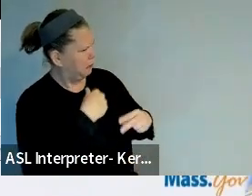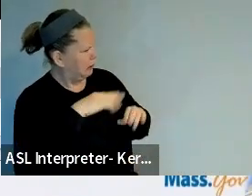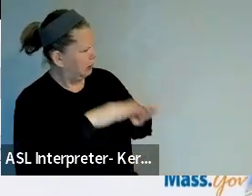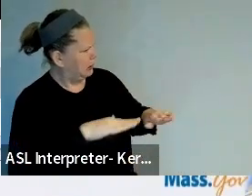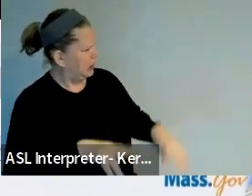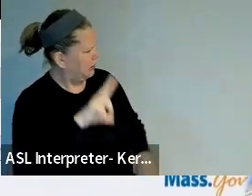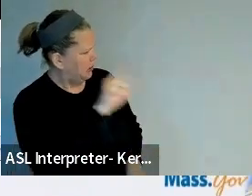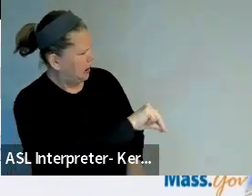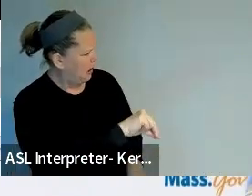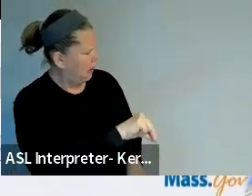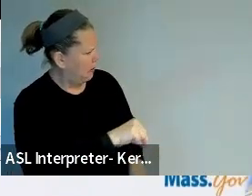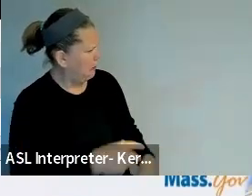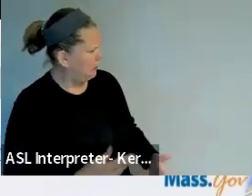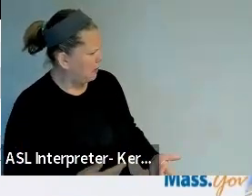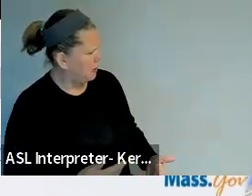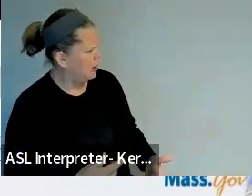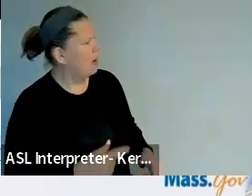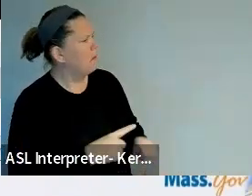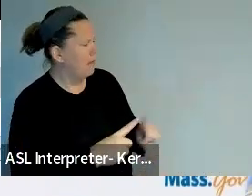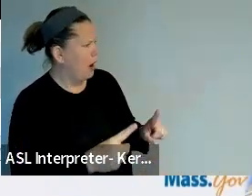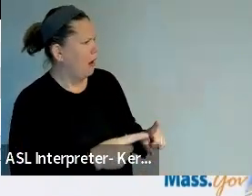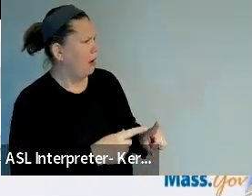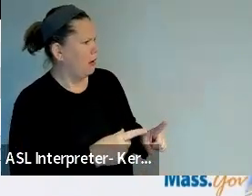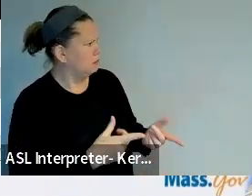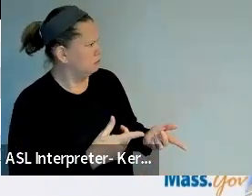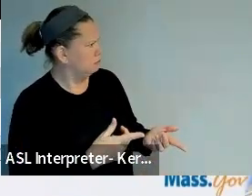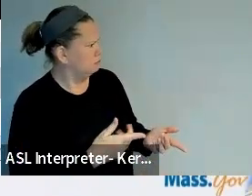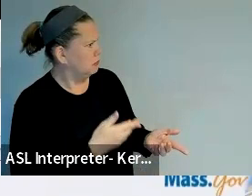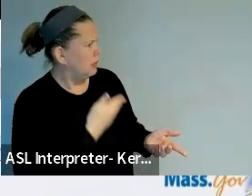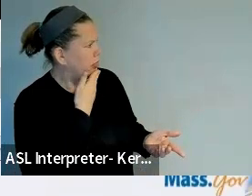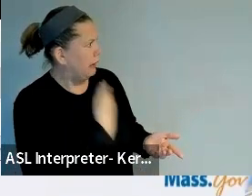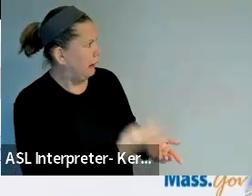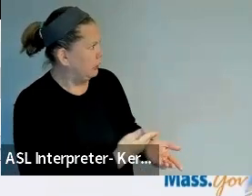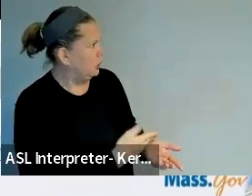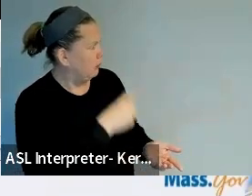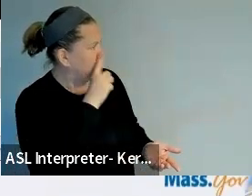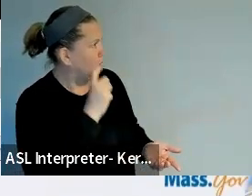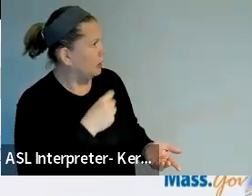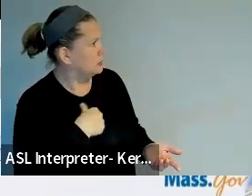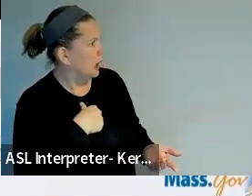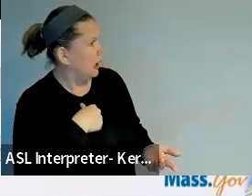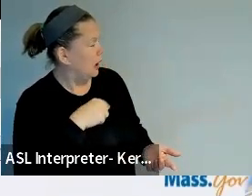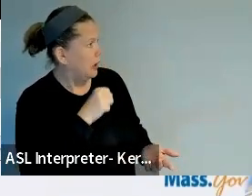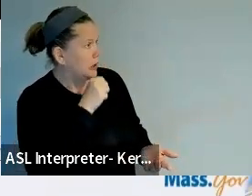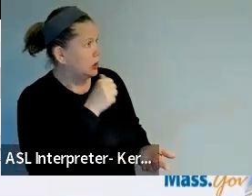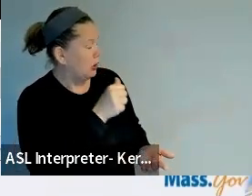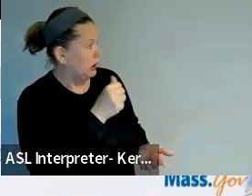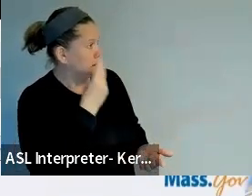the same, I am grateful. I had not seen the car.